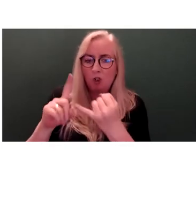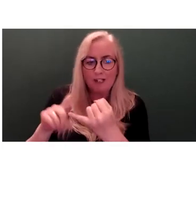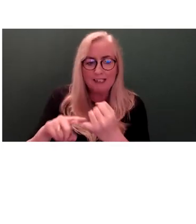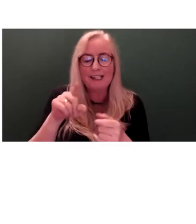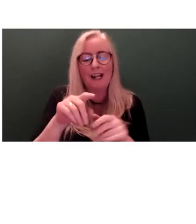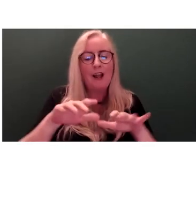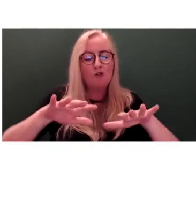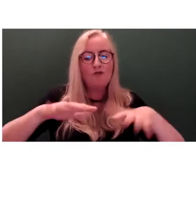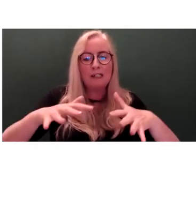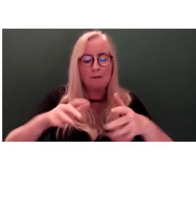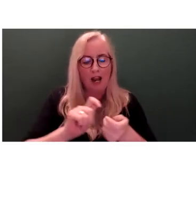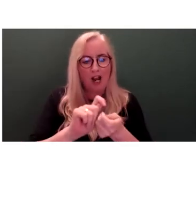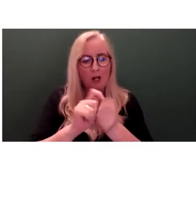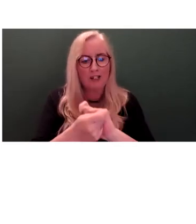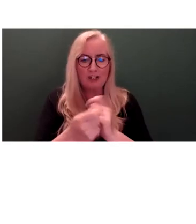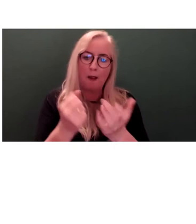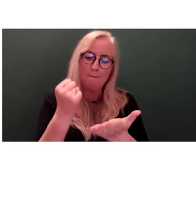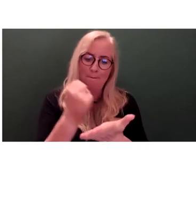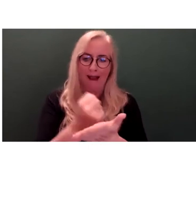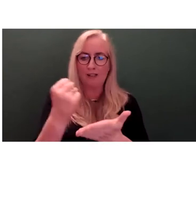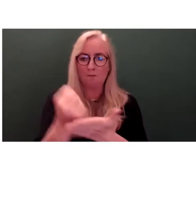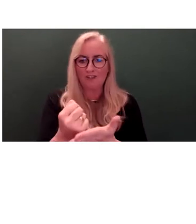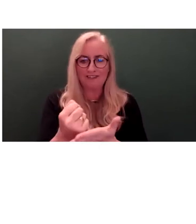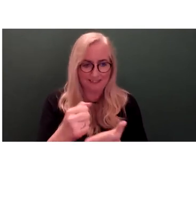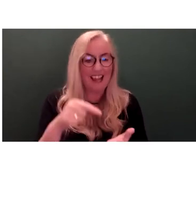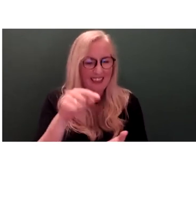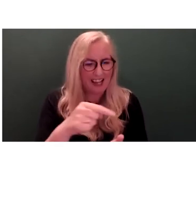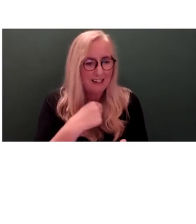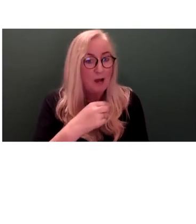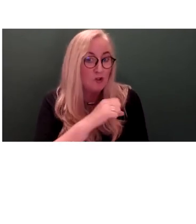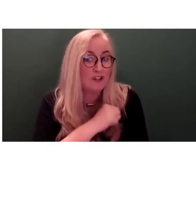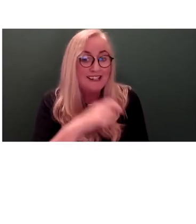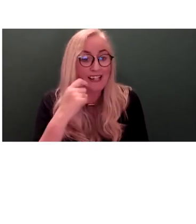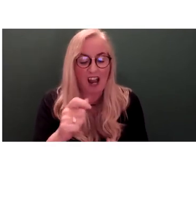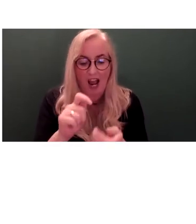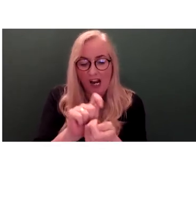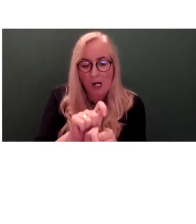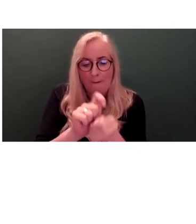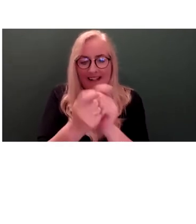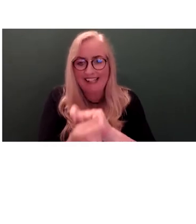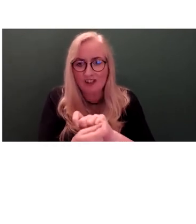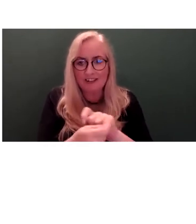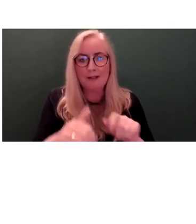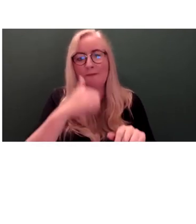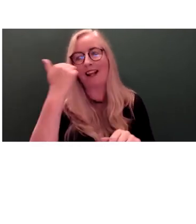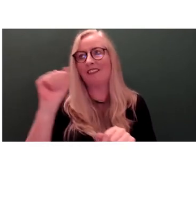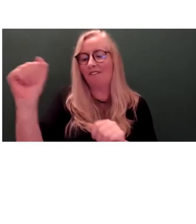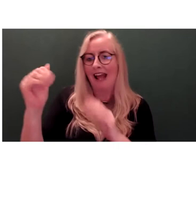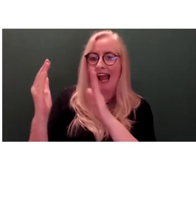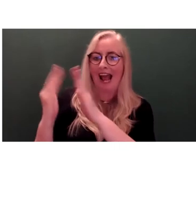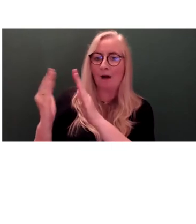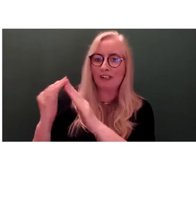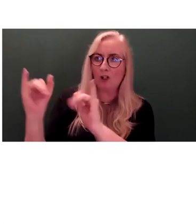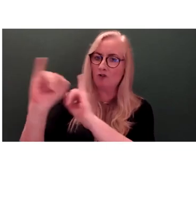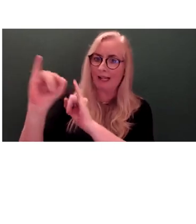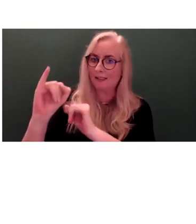accommodation passport. Again, I'm sure it's something that's been said very often. The word accommodation, given the housing crisis and so on, tends to get